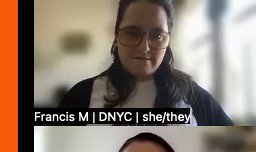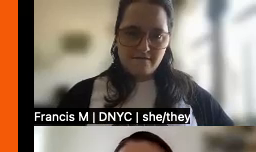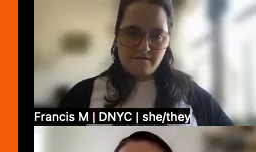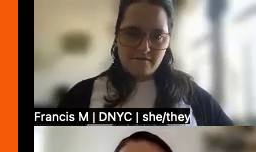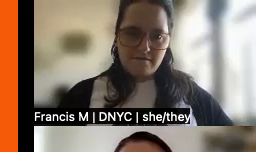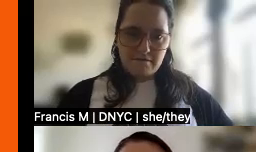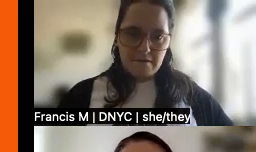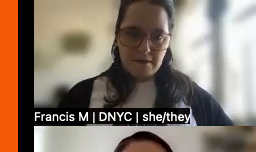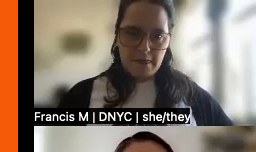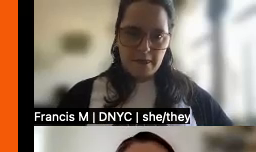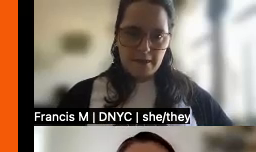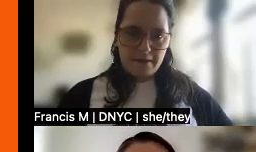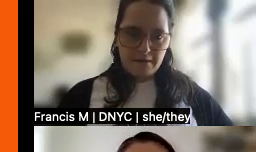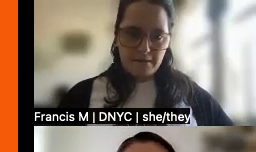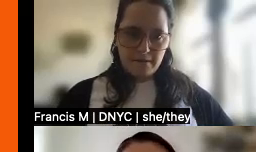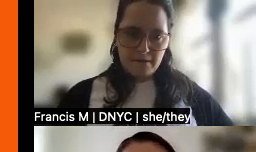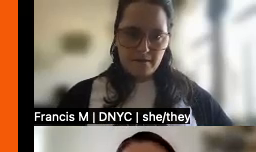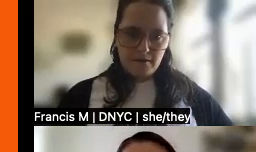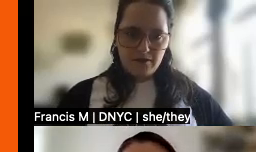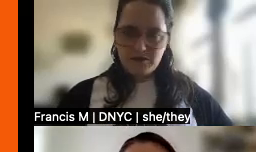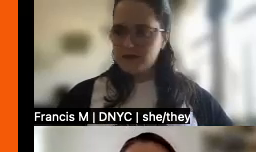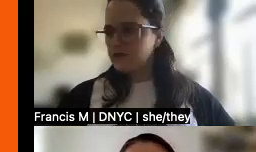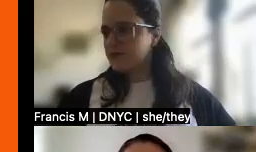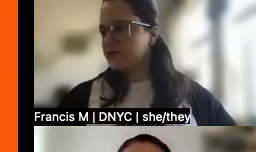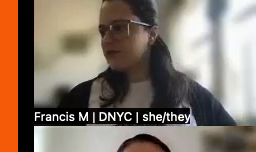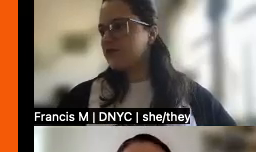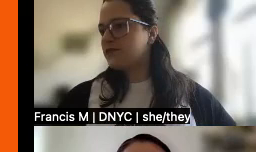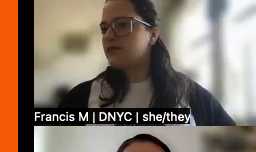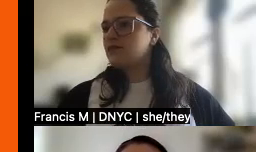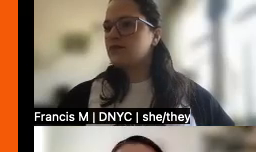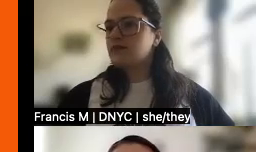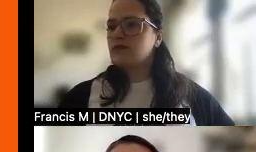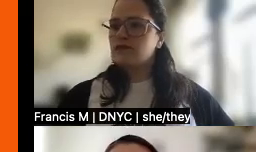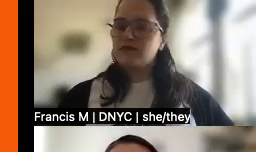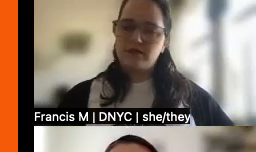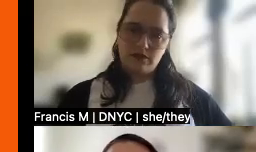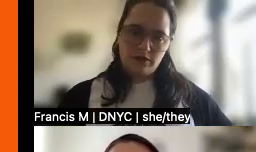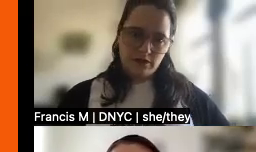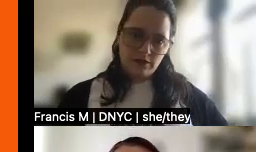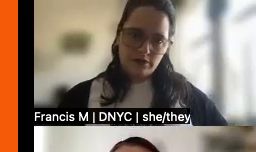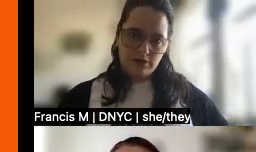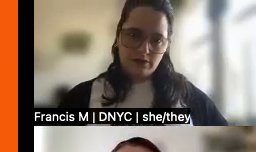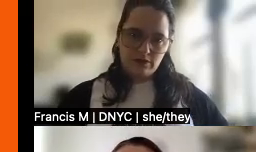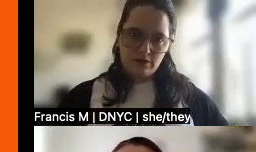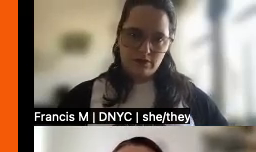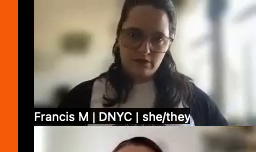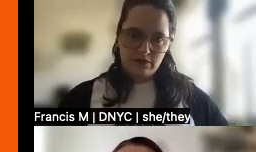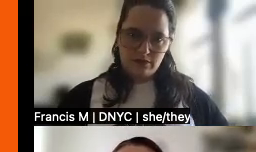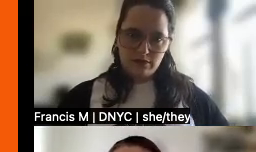So let's get into the history of the fund. So the Coronavirus Dance Relief